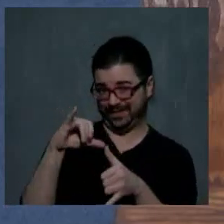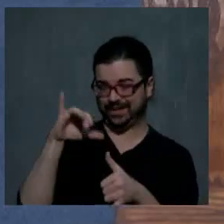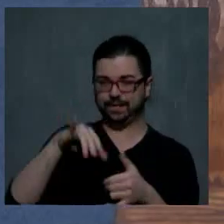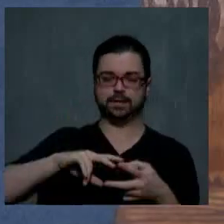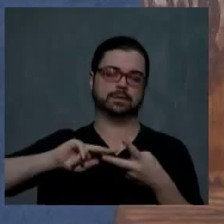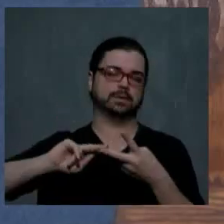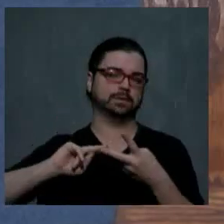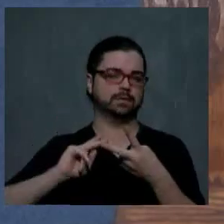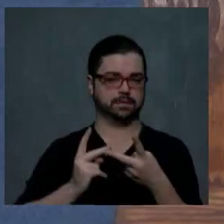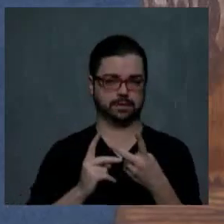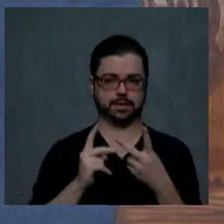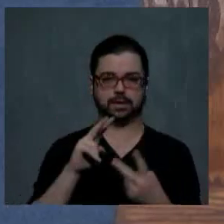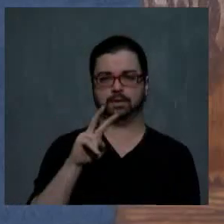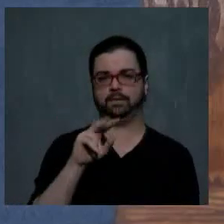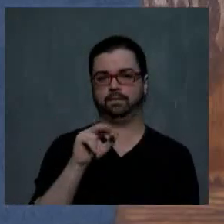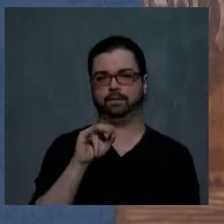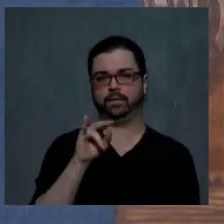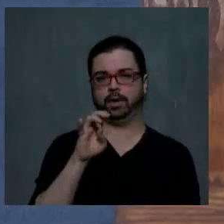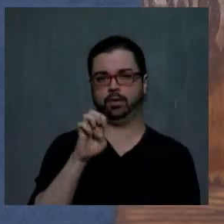variance that you see in your write-up.